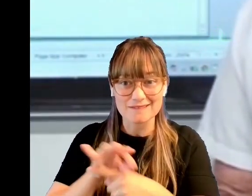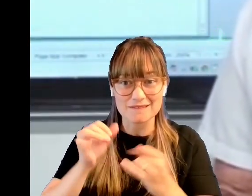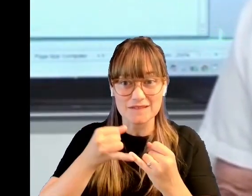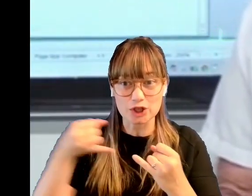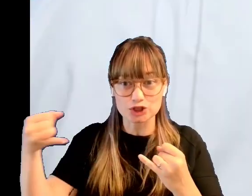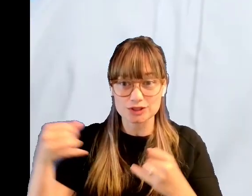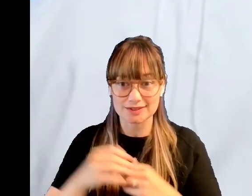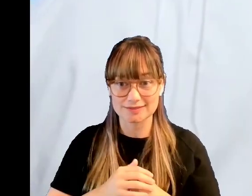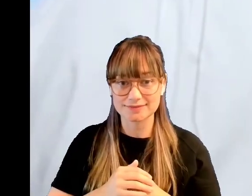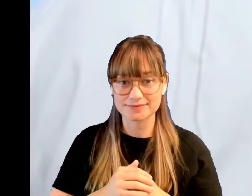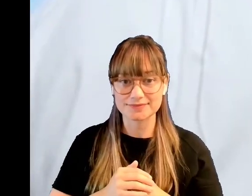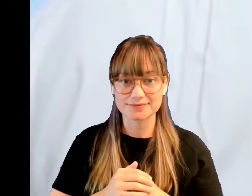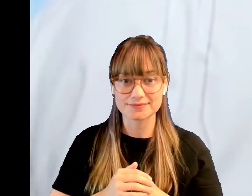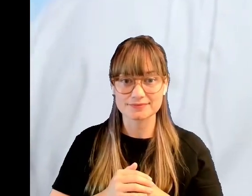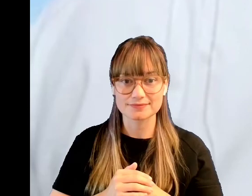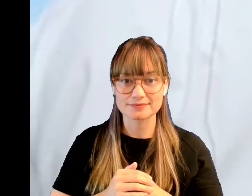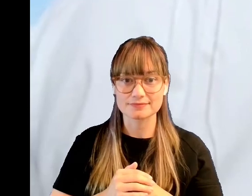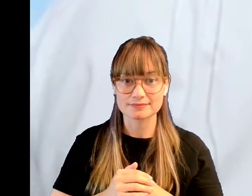function.